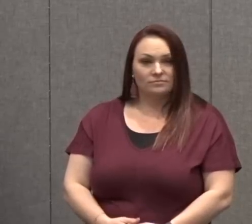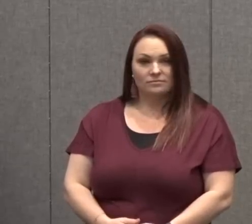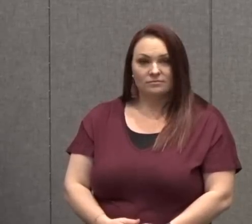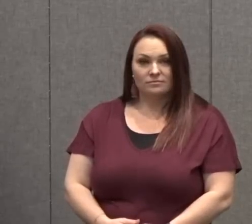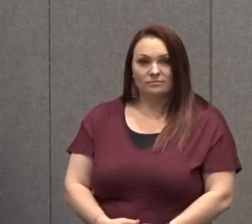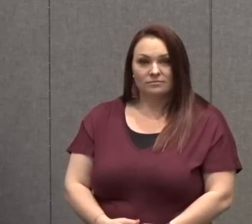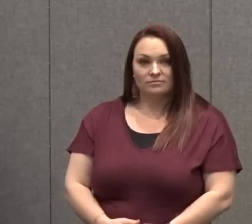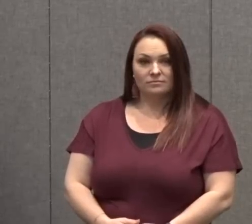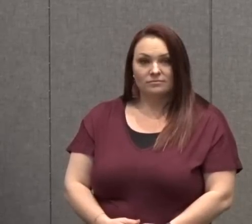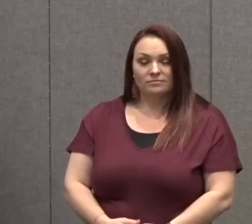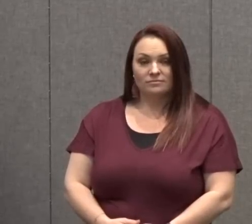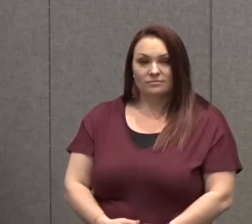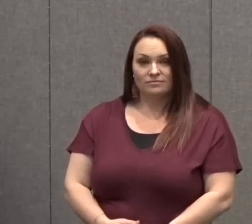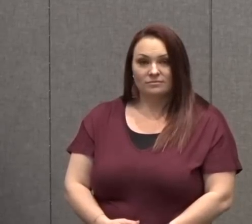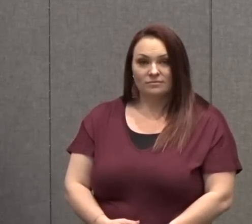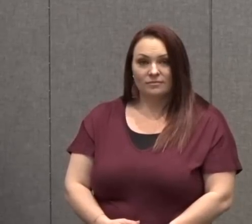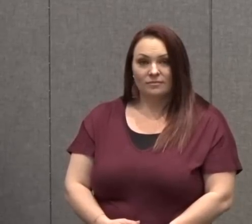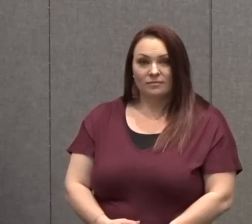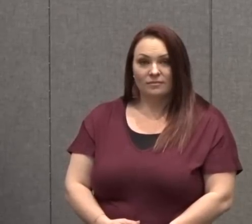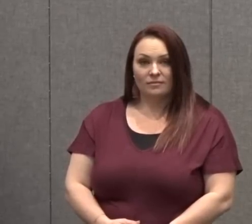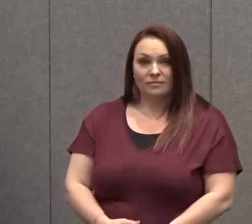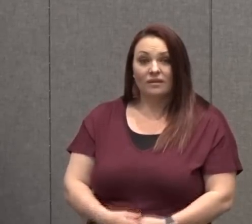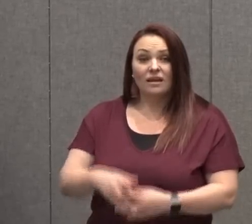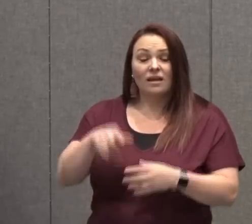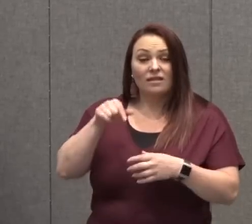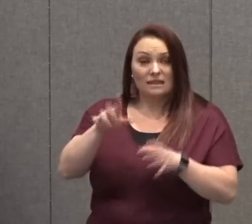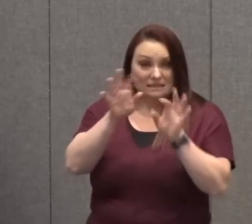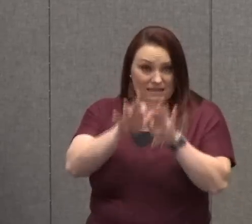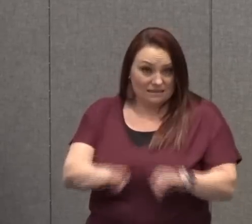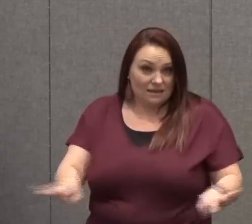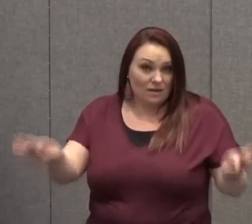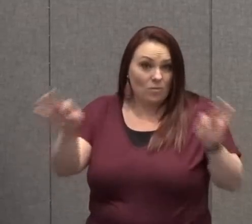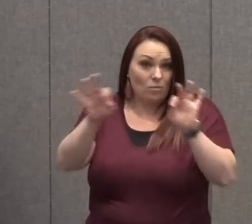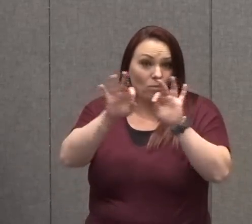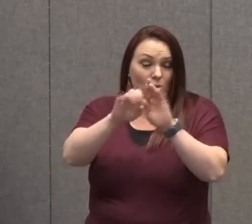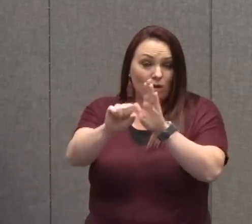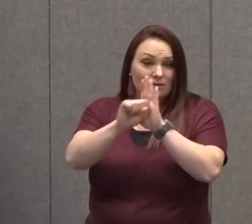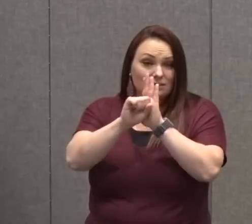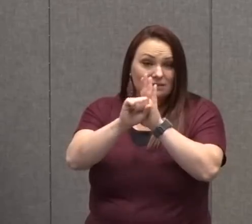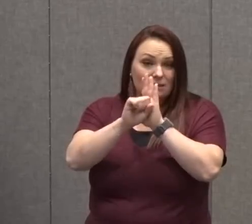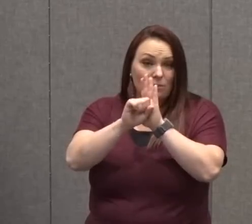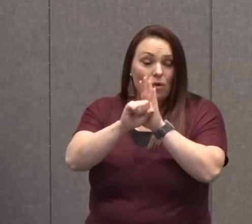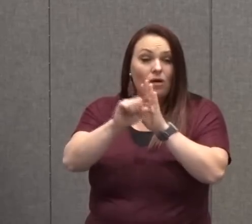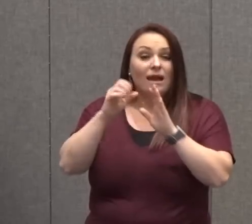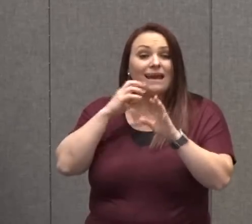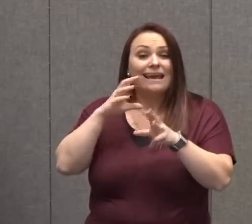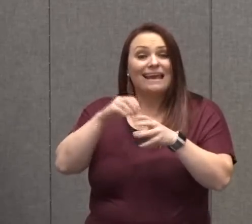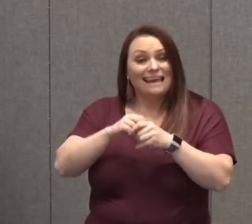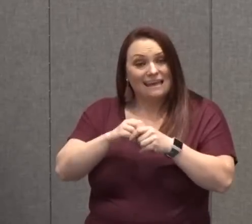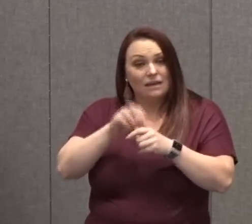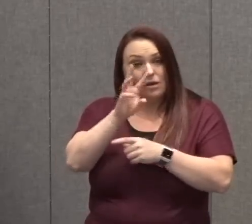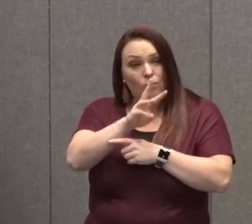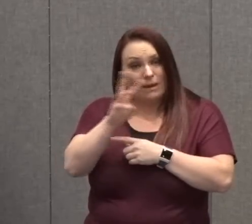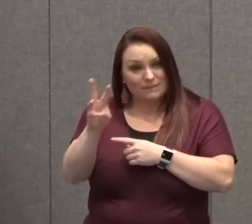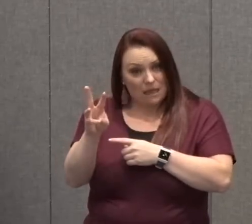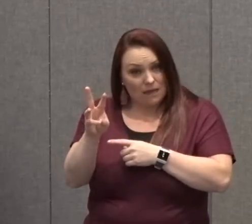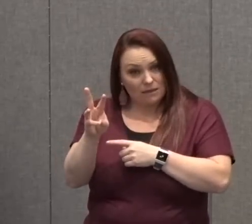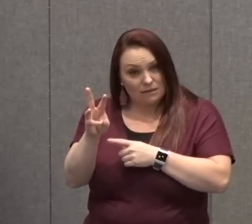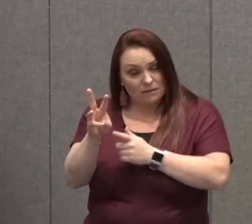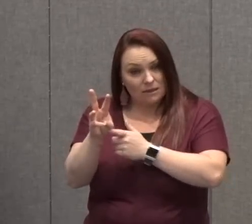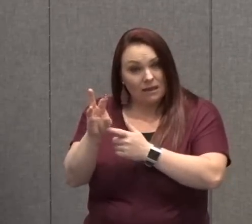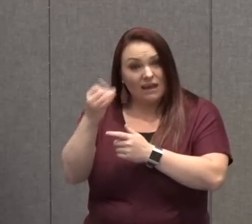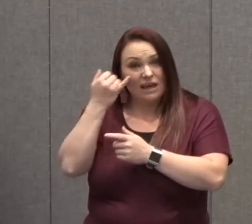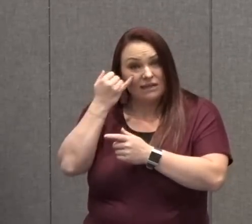this is an important symbol in the corner of a site that shows it if it if